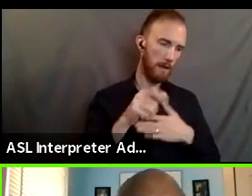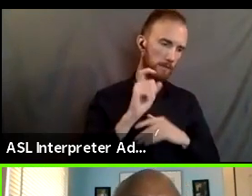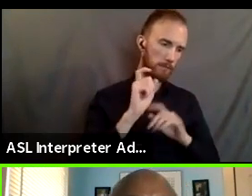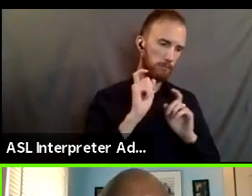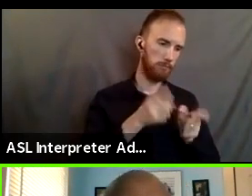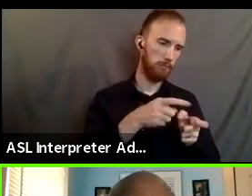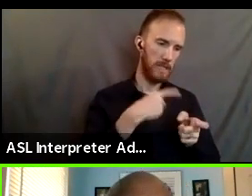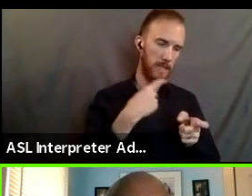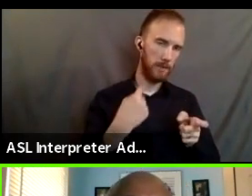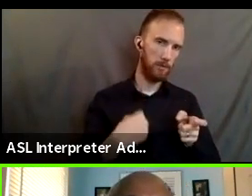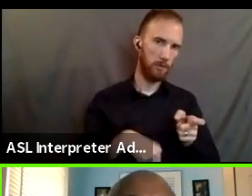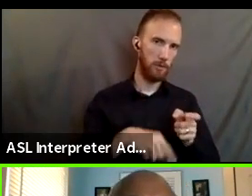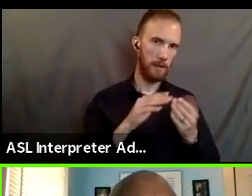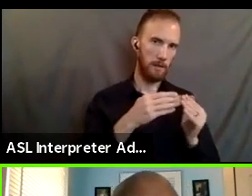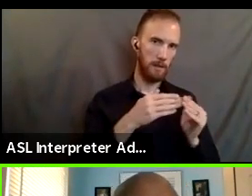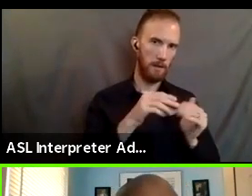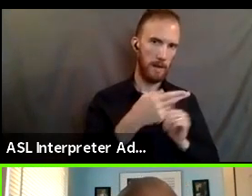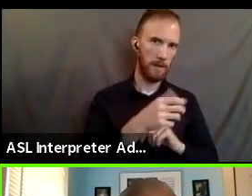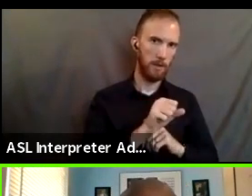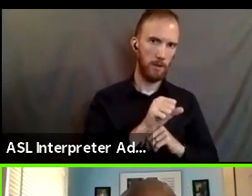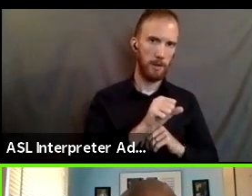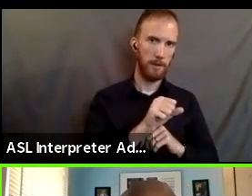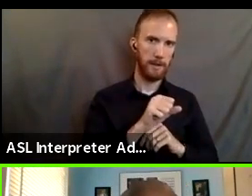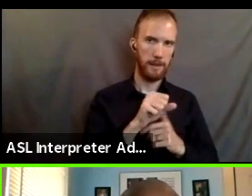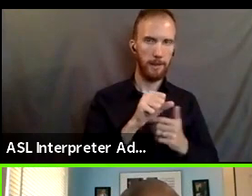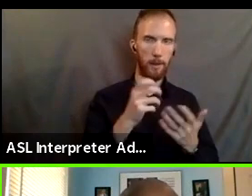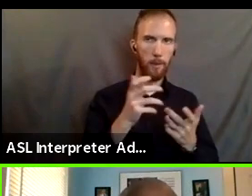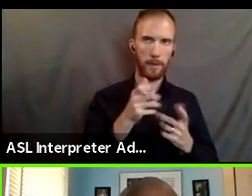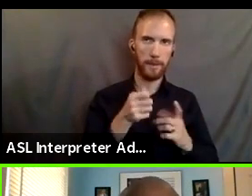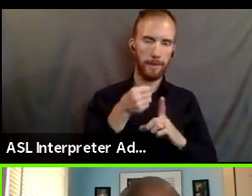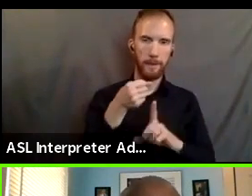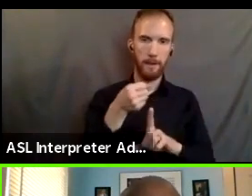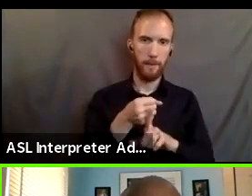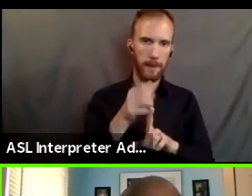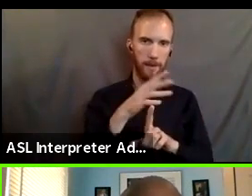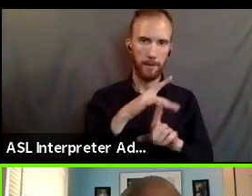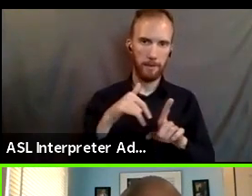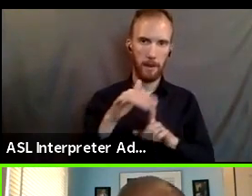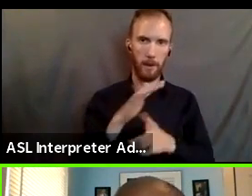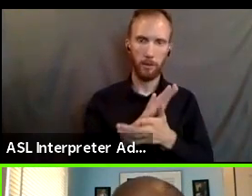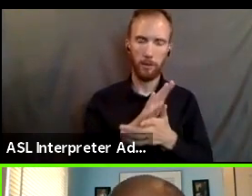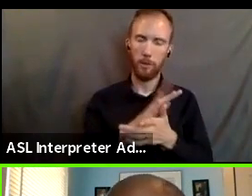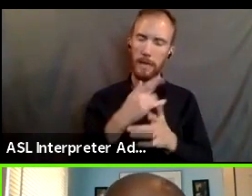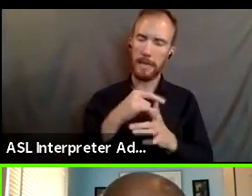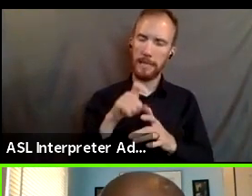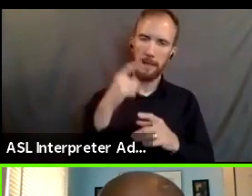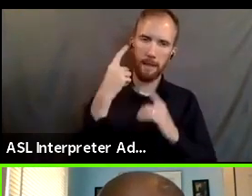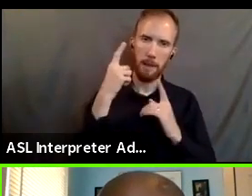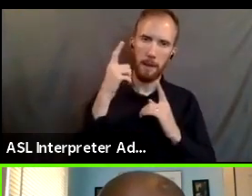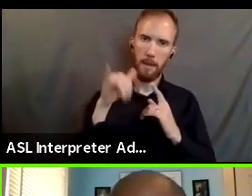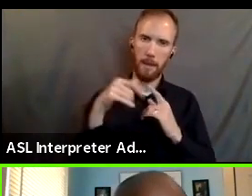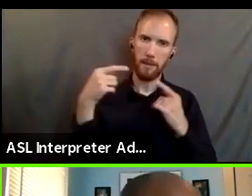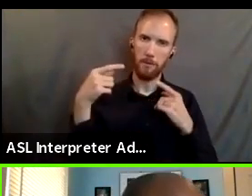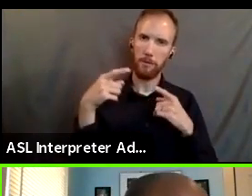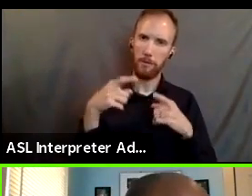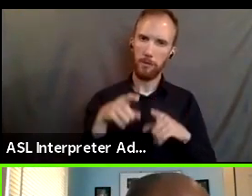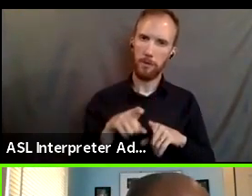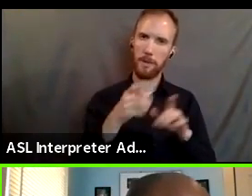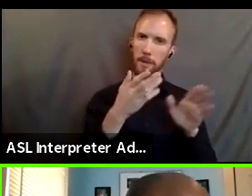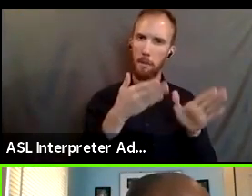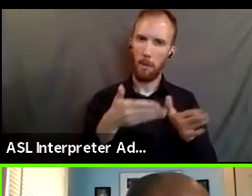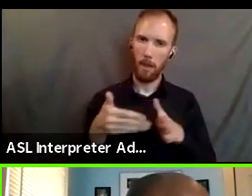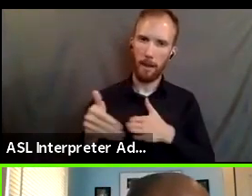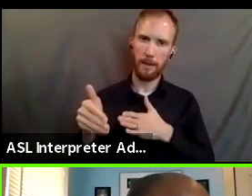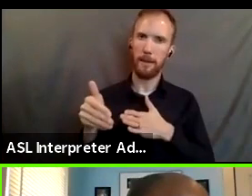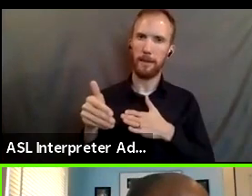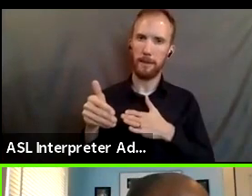that what's the impact on the surrounding schools from a strategic strategy planning point of view and and lastly when it comes down